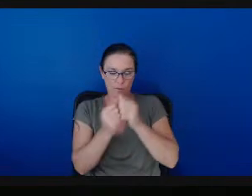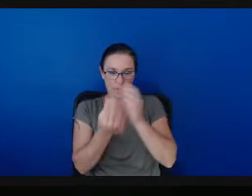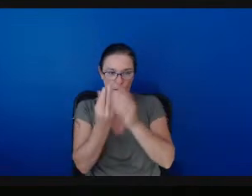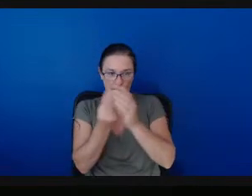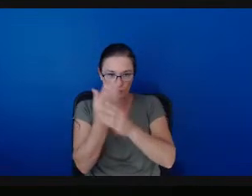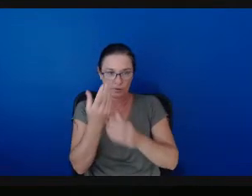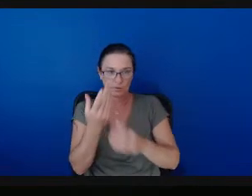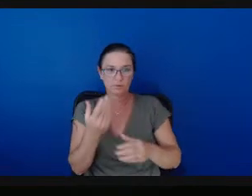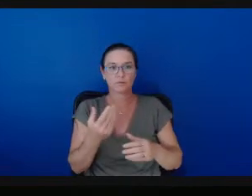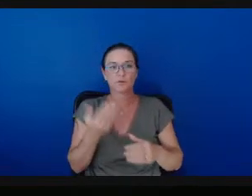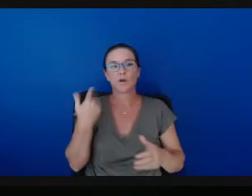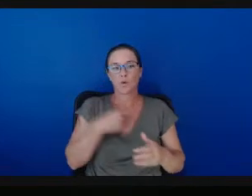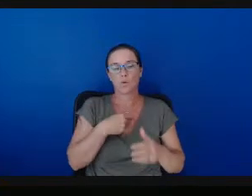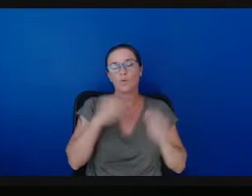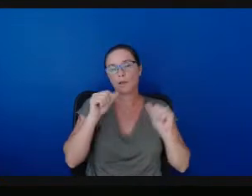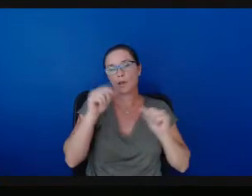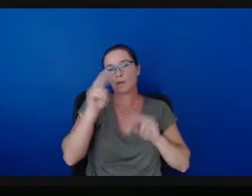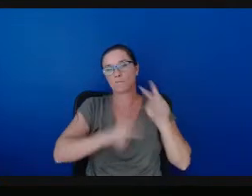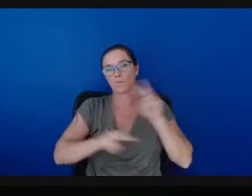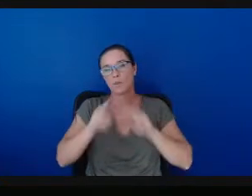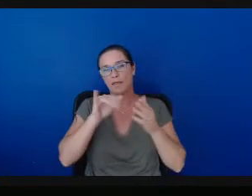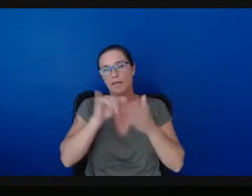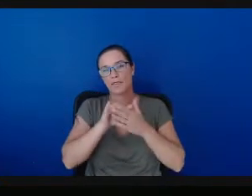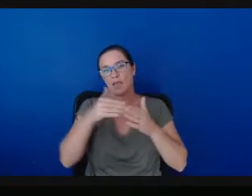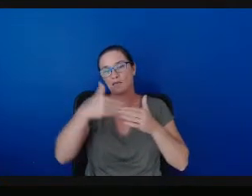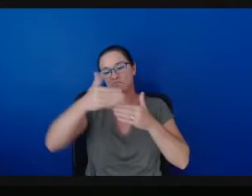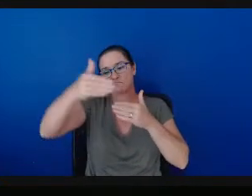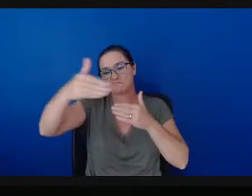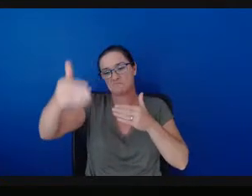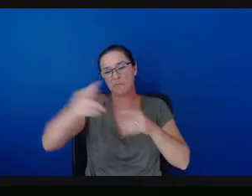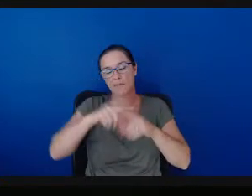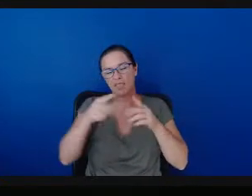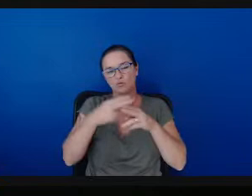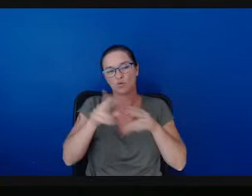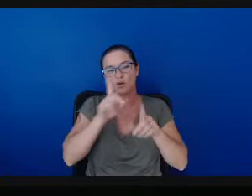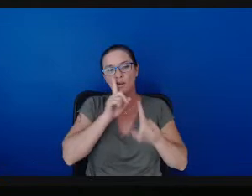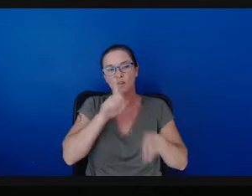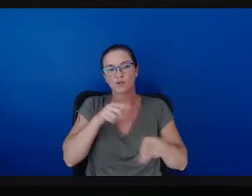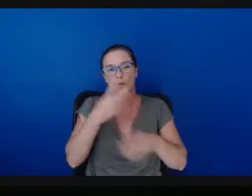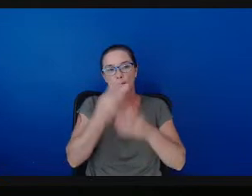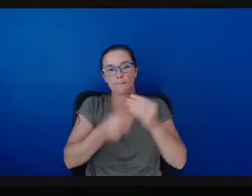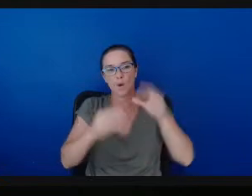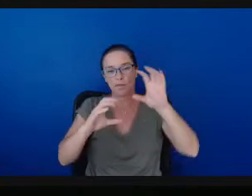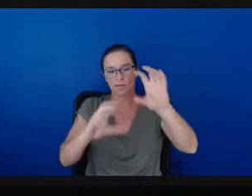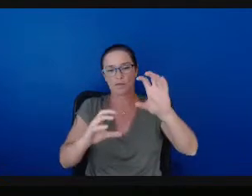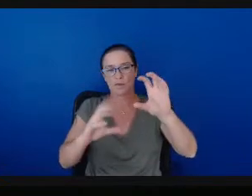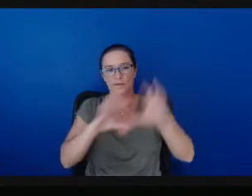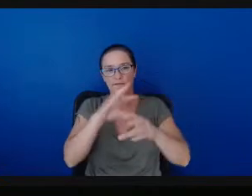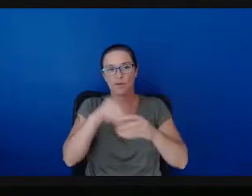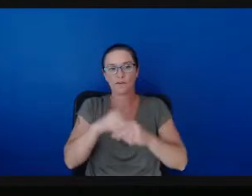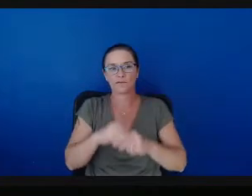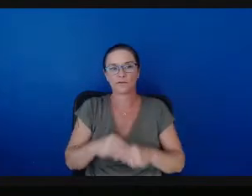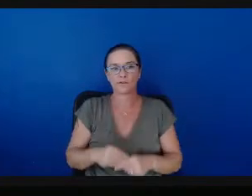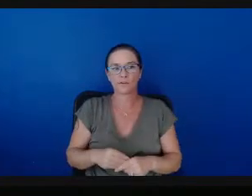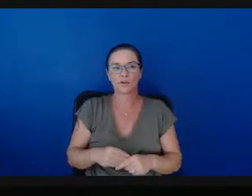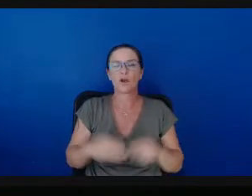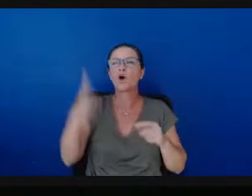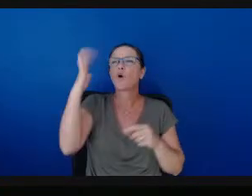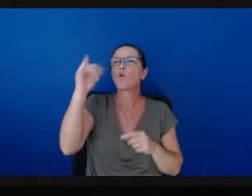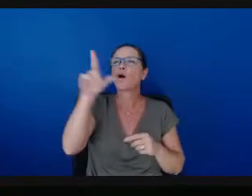we'll dive into that further in times ahead, but that's the short answer. Why do the birds still fly around a caldera during an